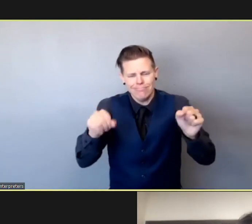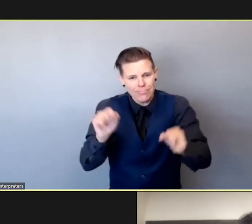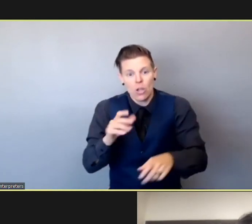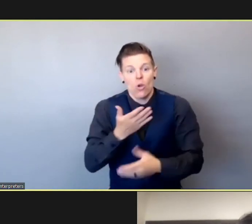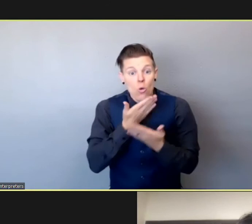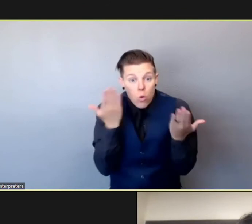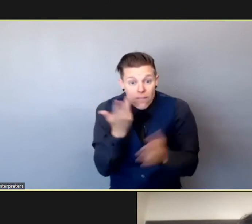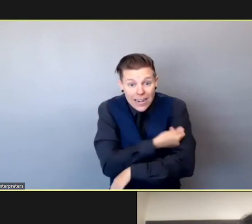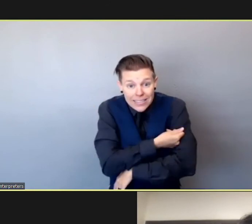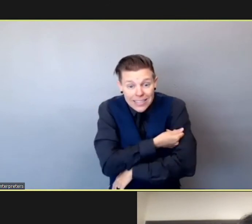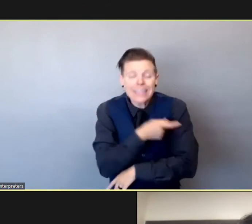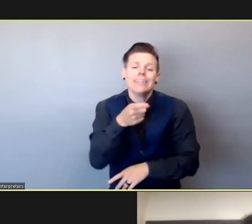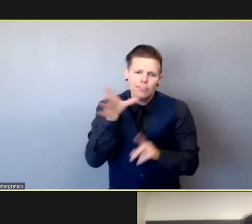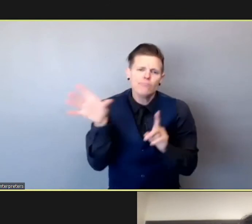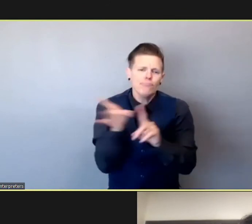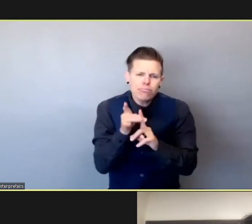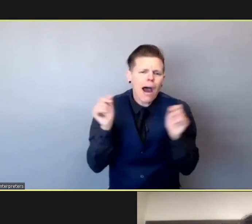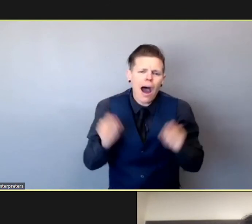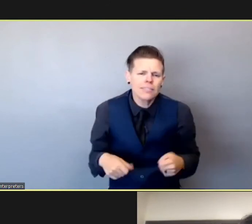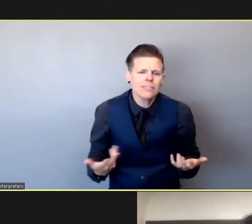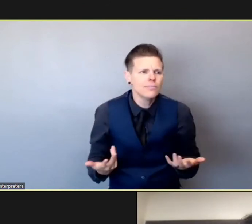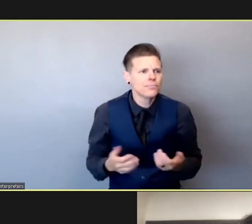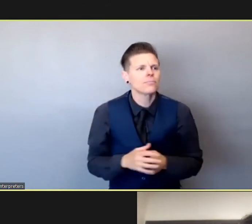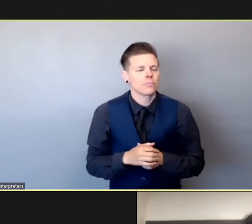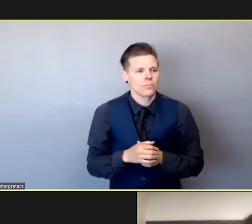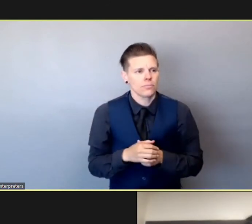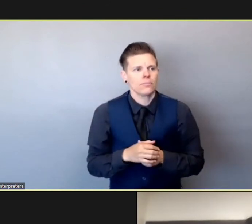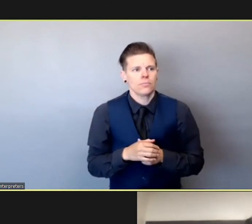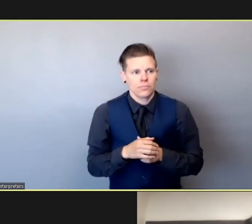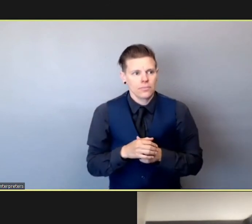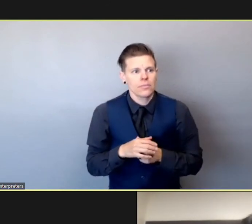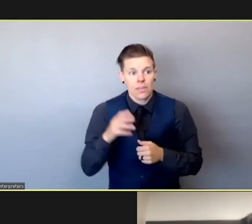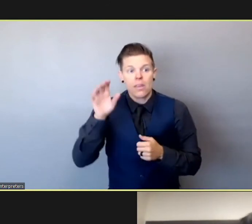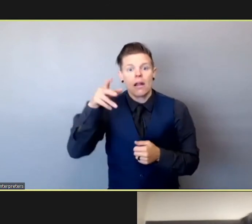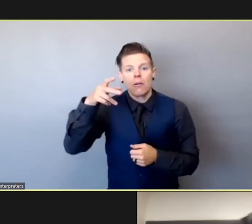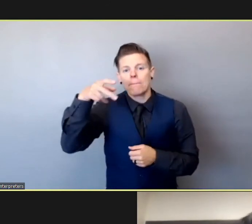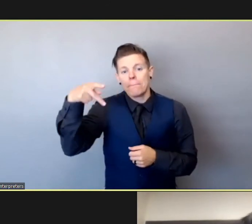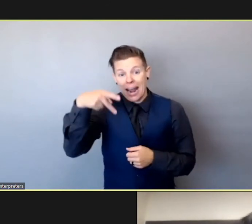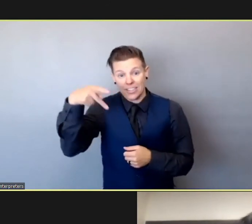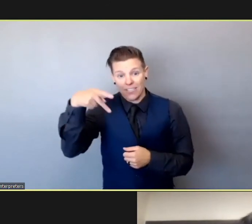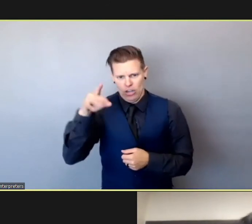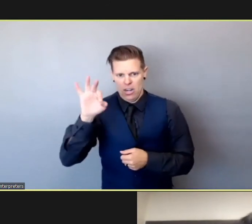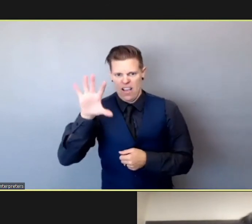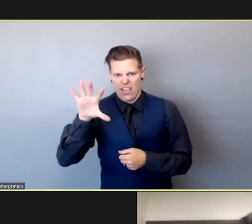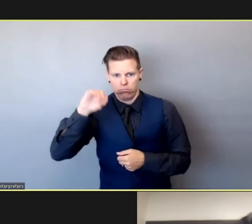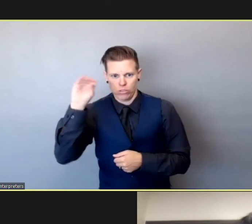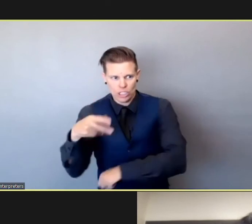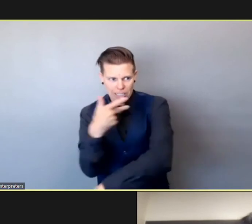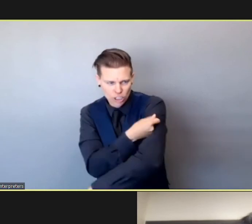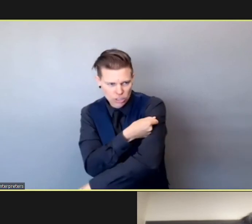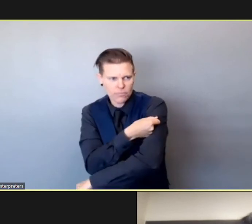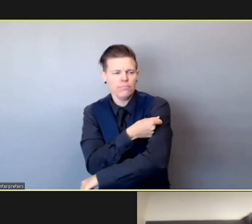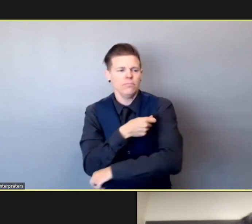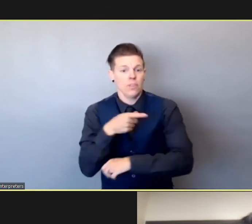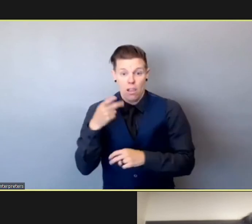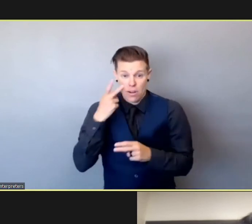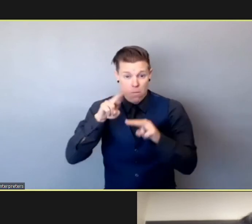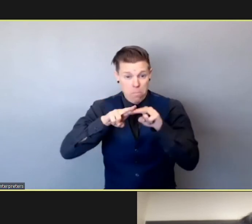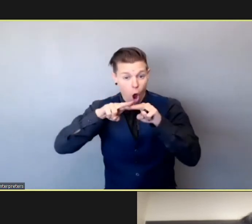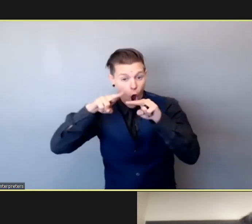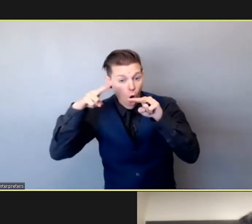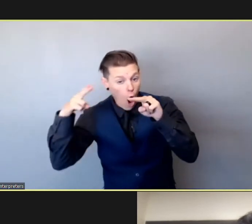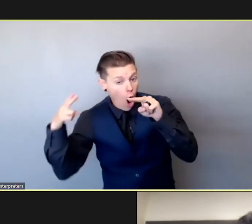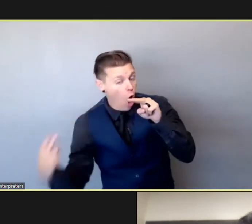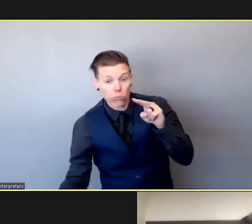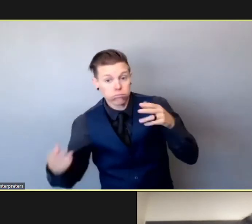Pfizer 95%. And I was expecting to see a bigger drop, into the 80s, but so far we're not